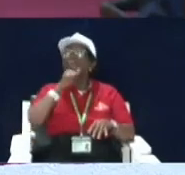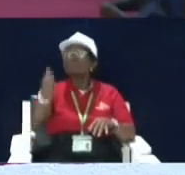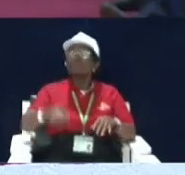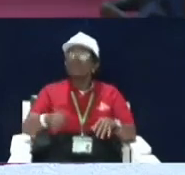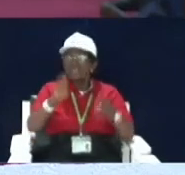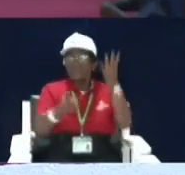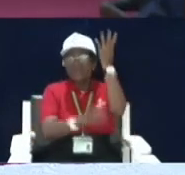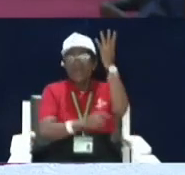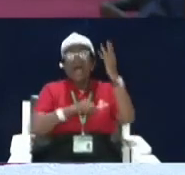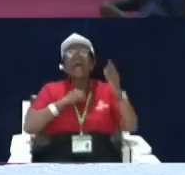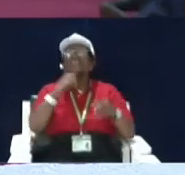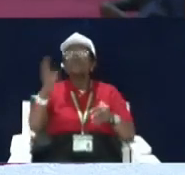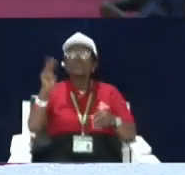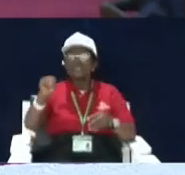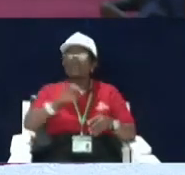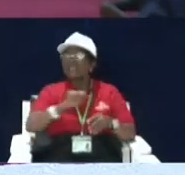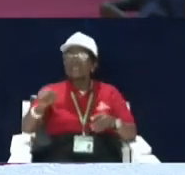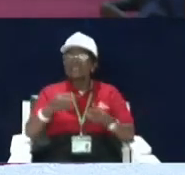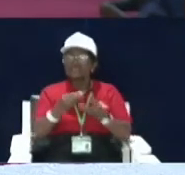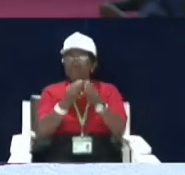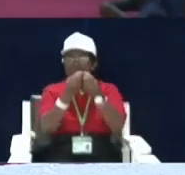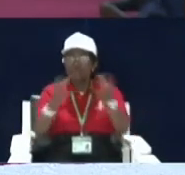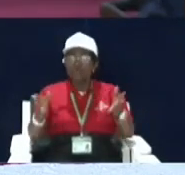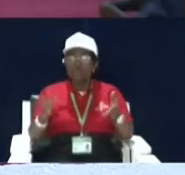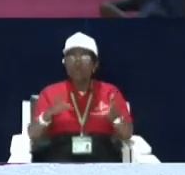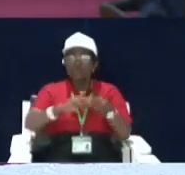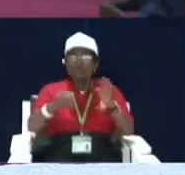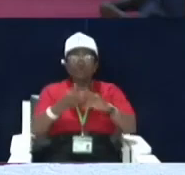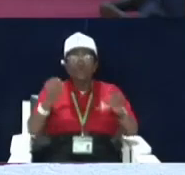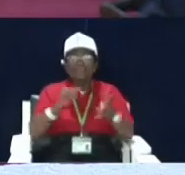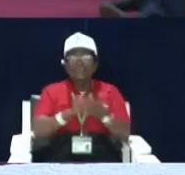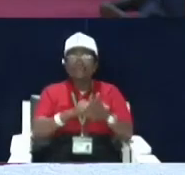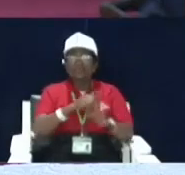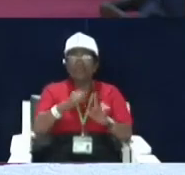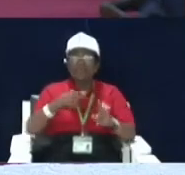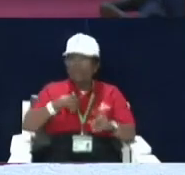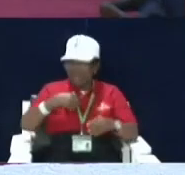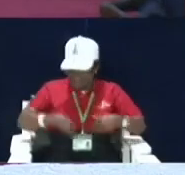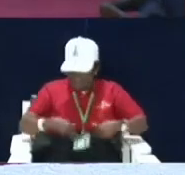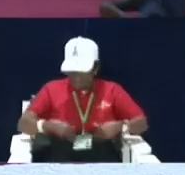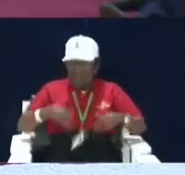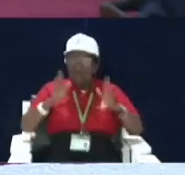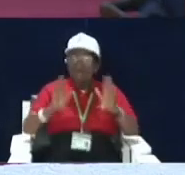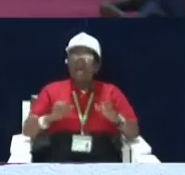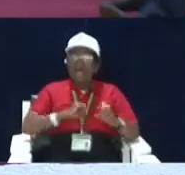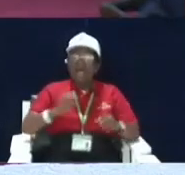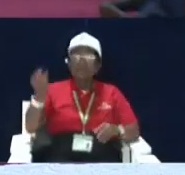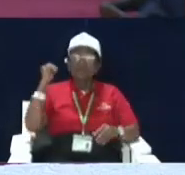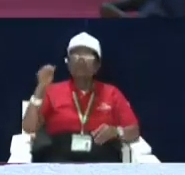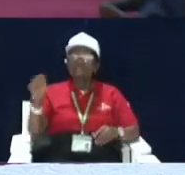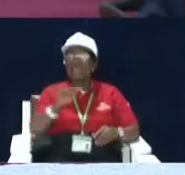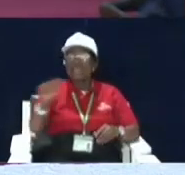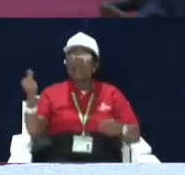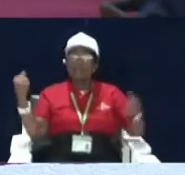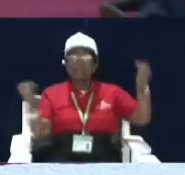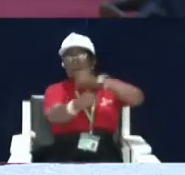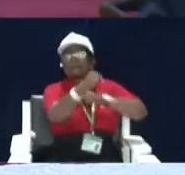I said, when I was younger, I was a boxer. I'm sure you already knew that.